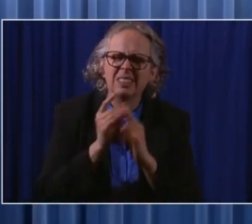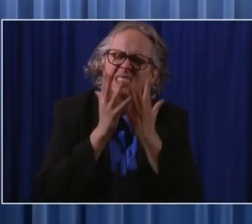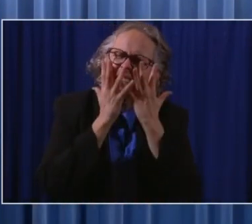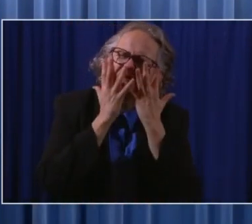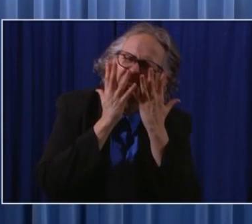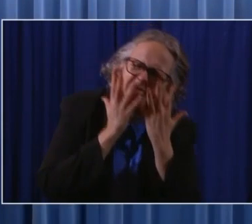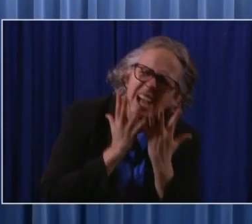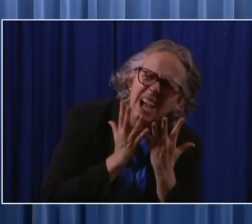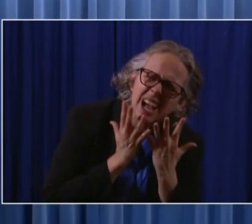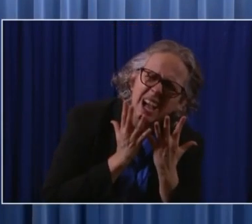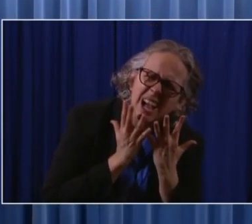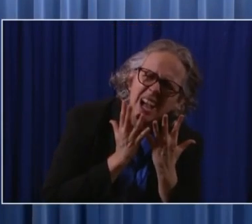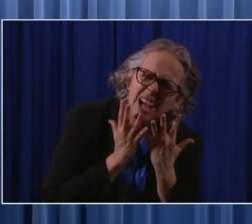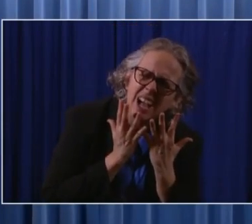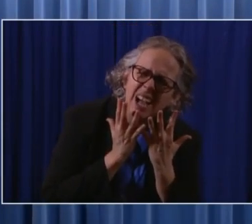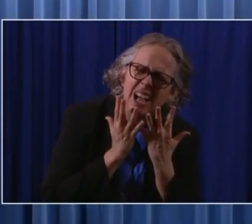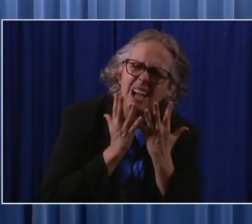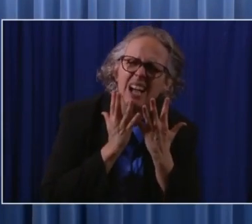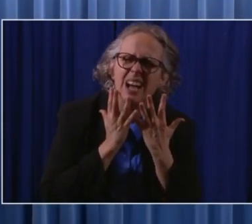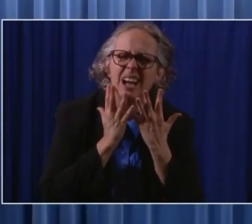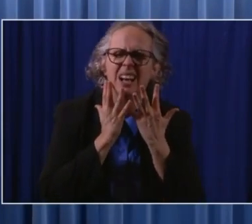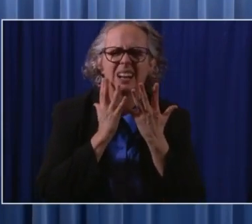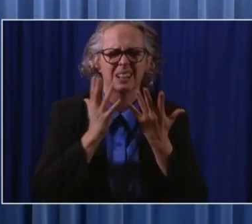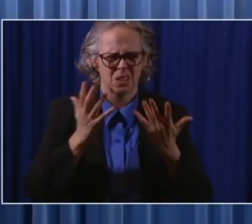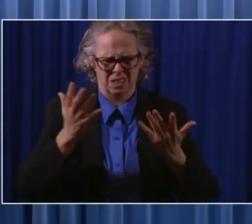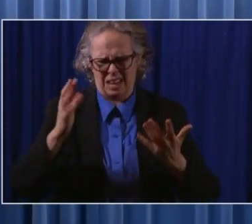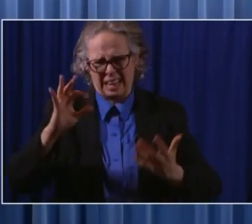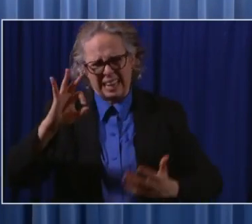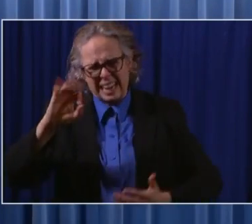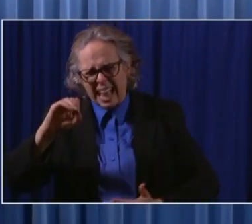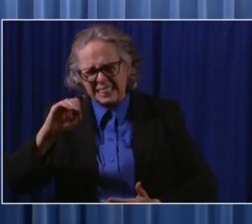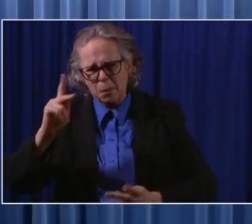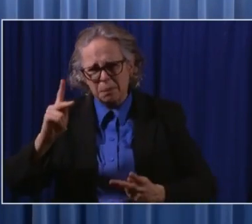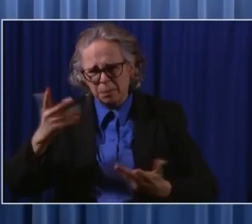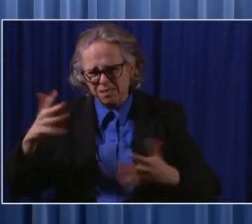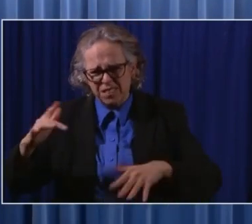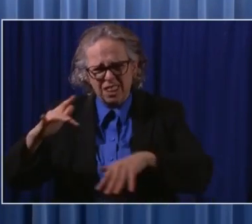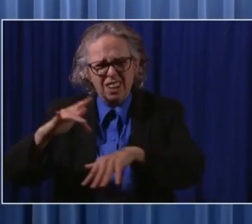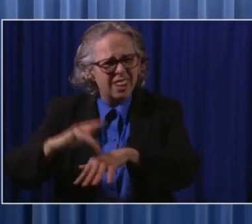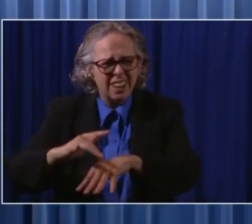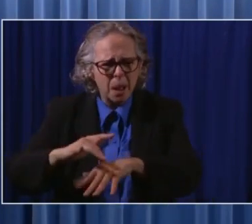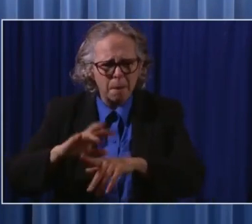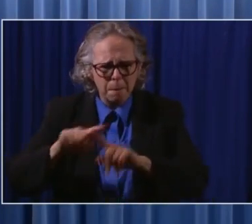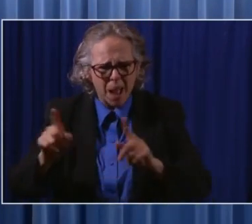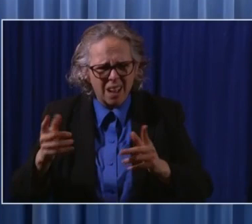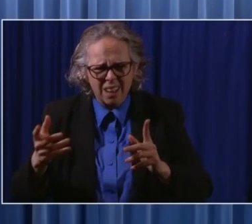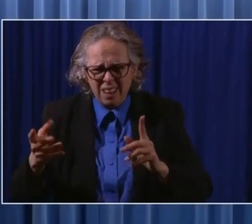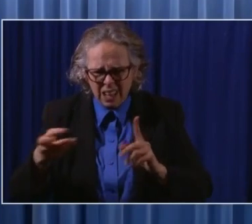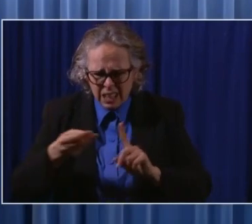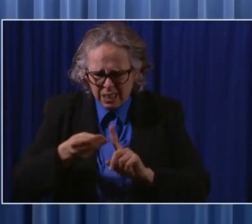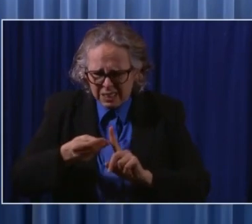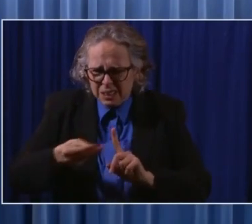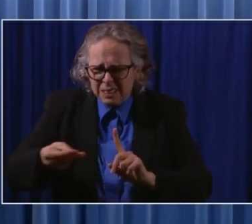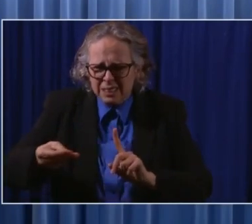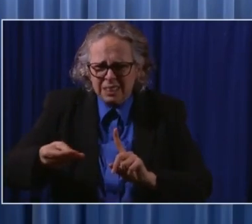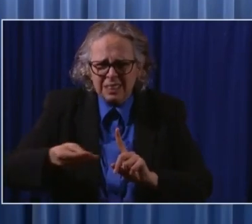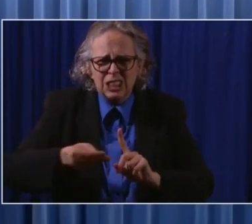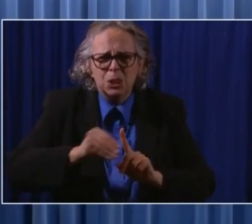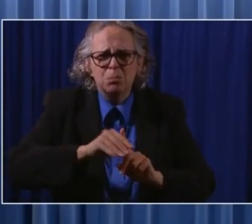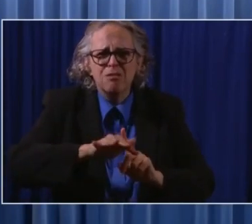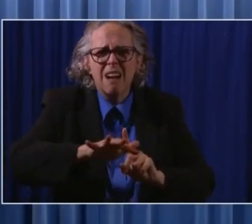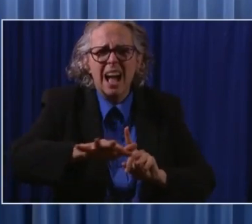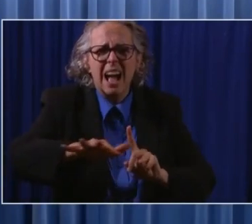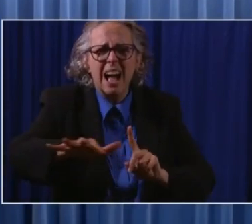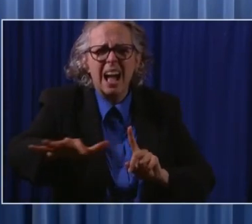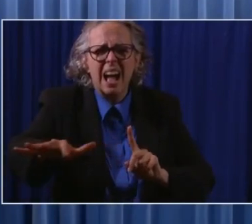winery. But that's how this spreads. What are we seeing now? What we're now seeing is what we call secondary